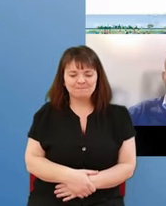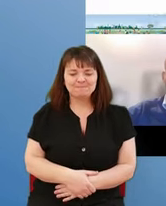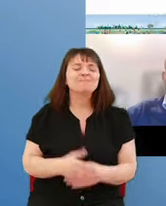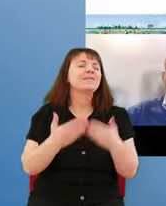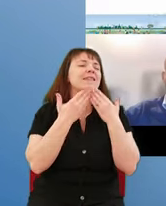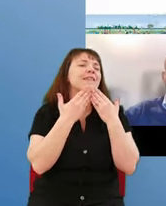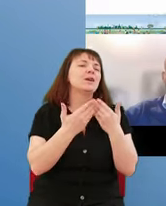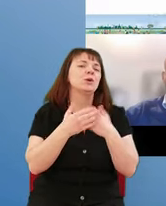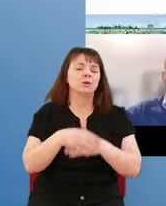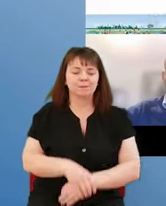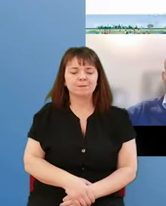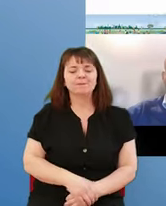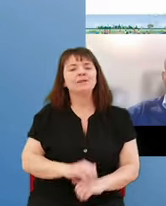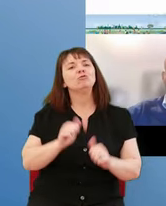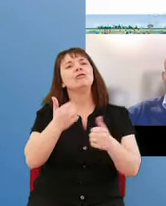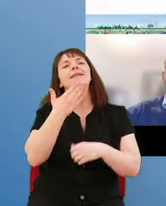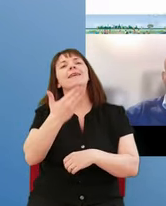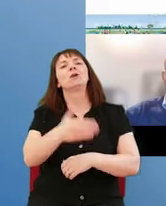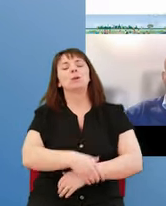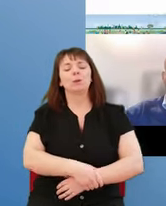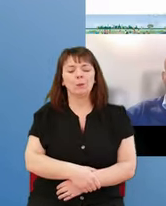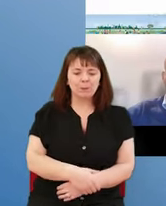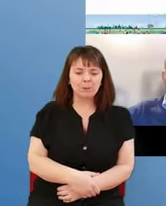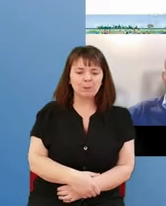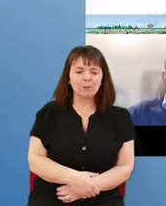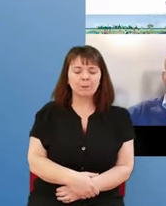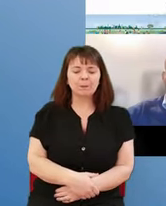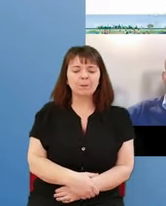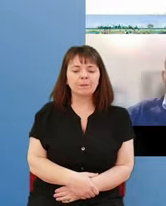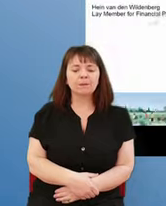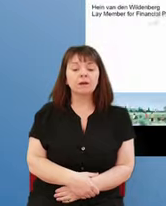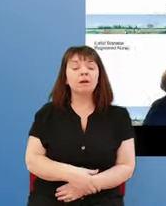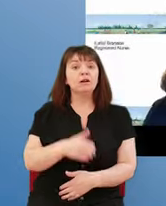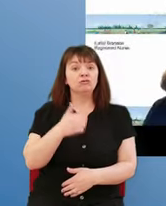the resilience funding process. I think, Shepherd, are you taking us through this?